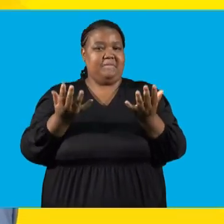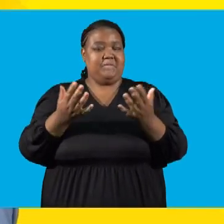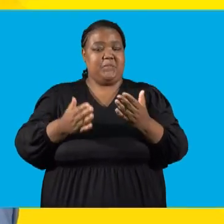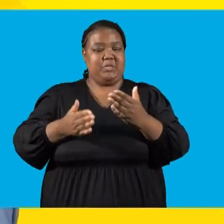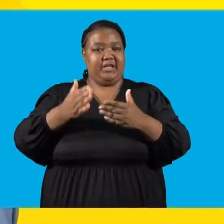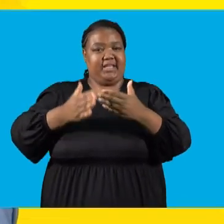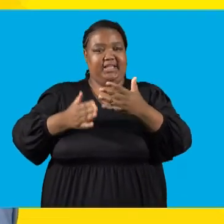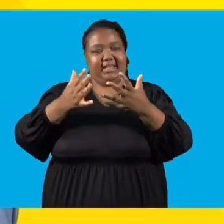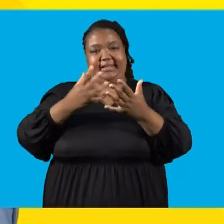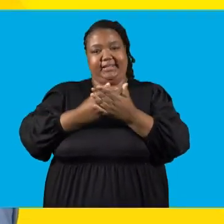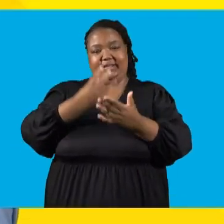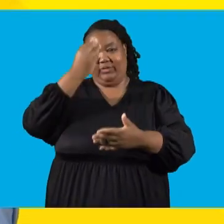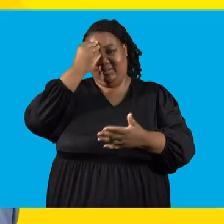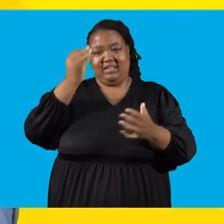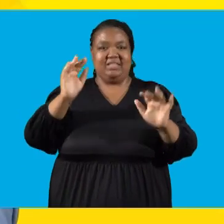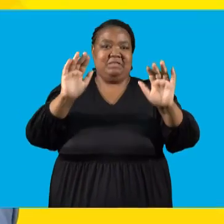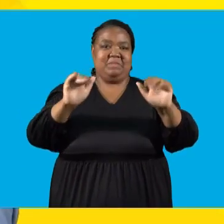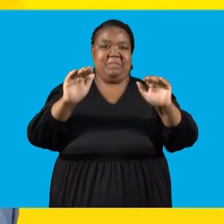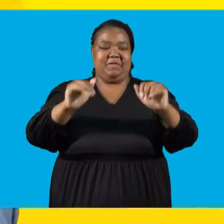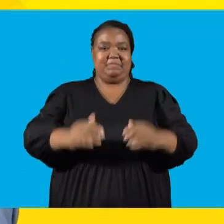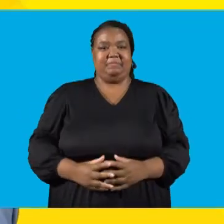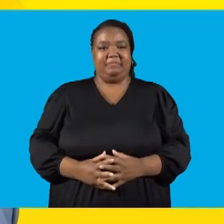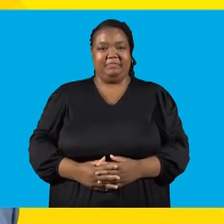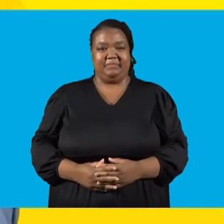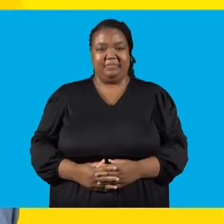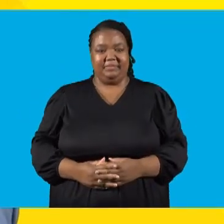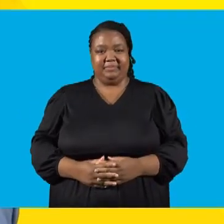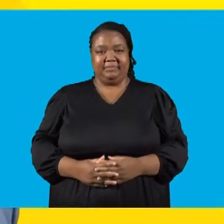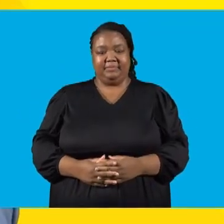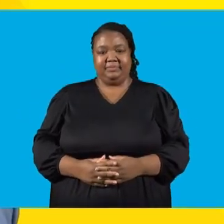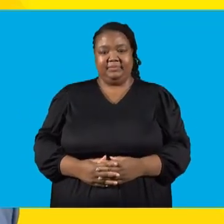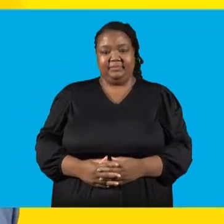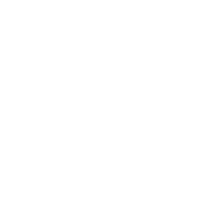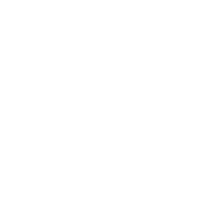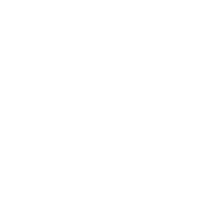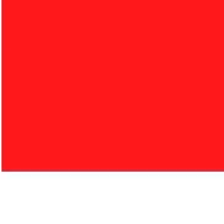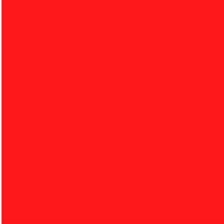Thank you very much. This takes us to the end of this lesson. Goodbye.